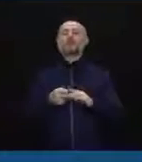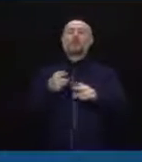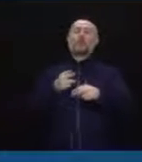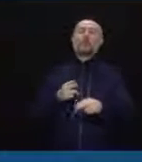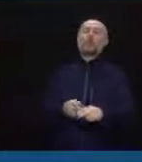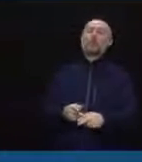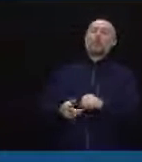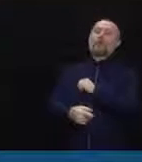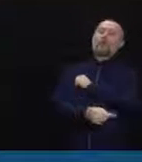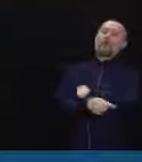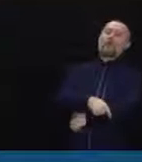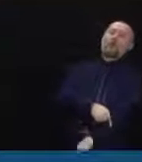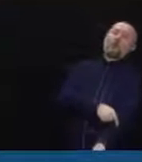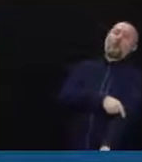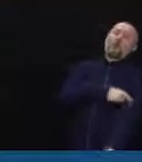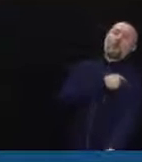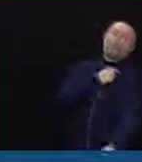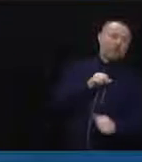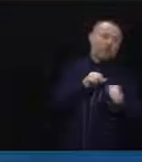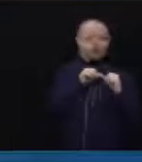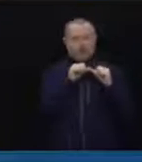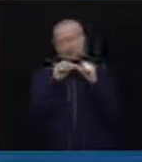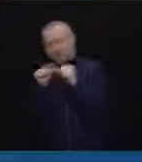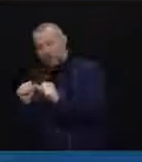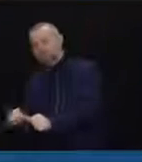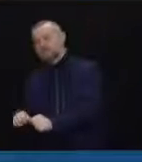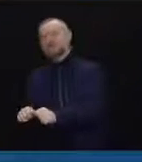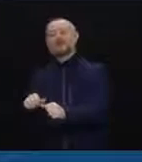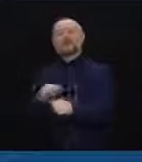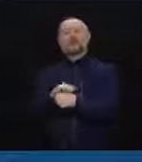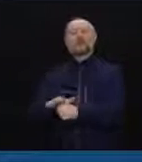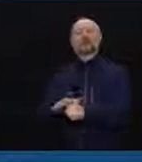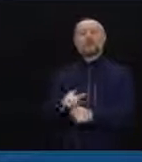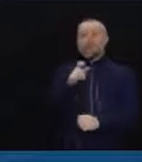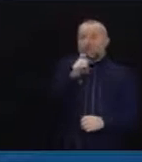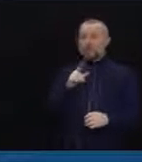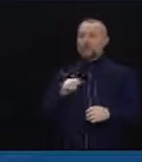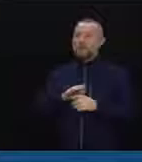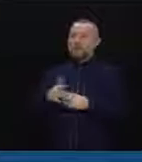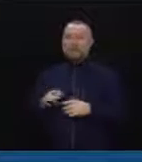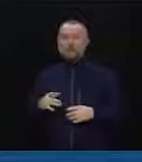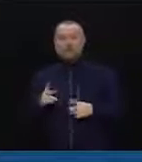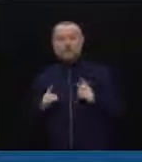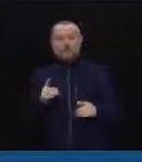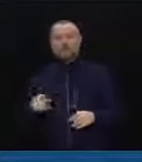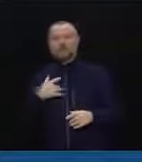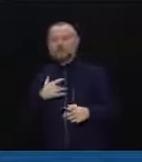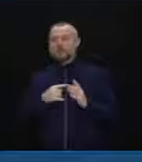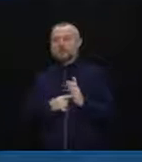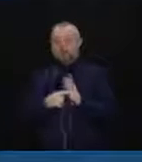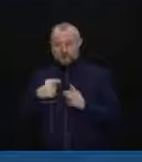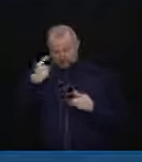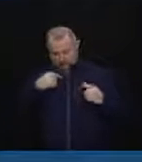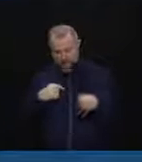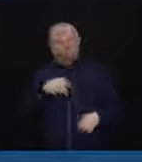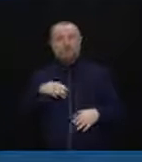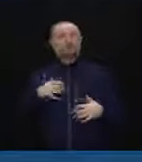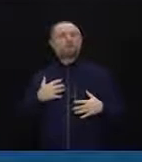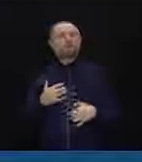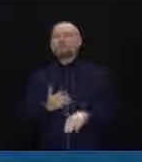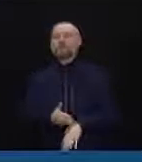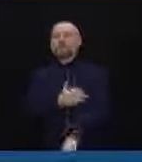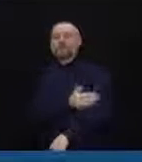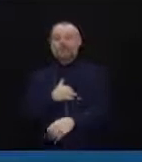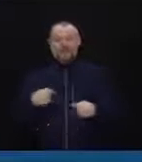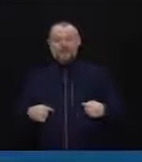long COVID do not have symptoms that do not improve, symptoms that recur, or change in the weeks